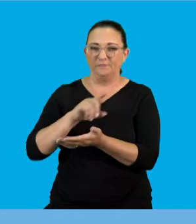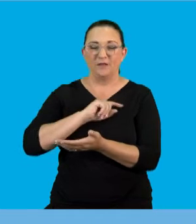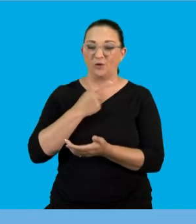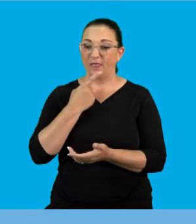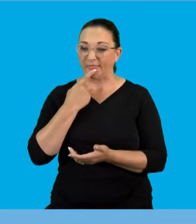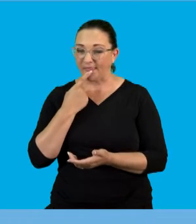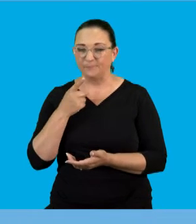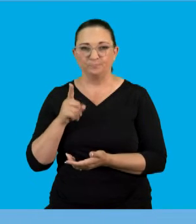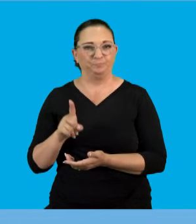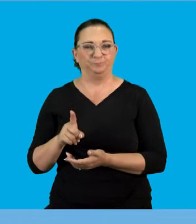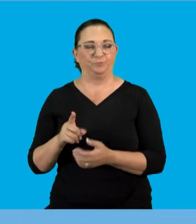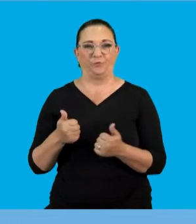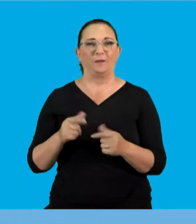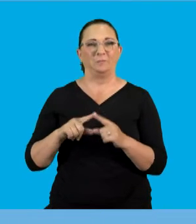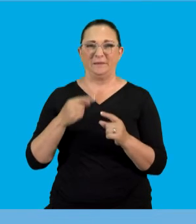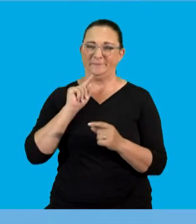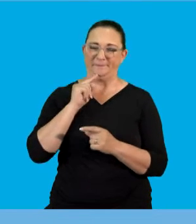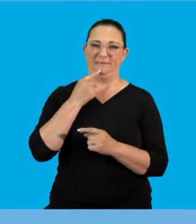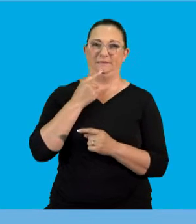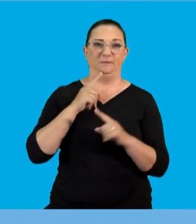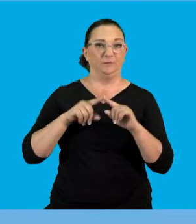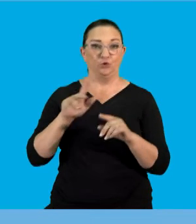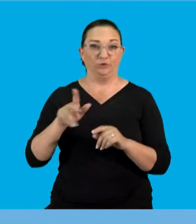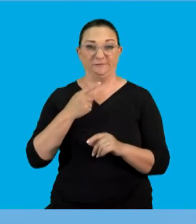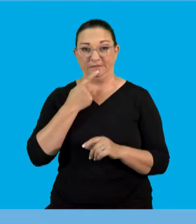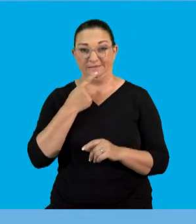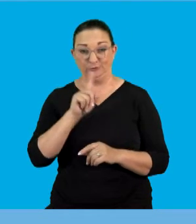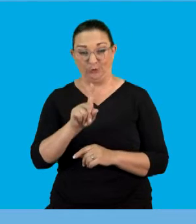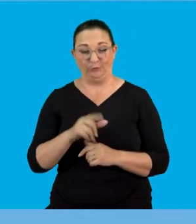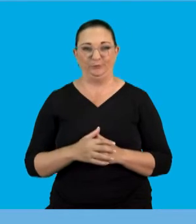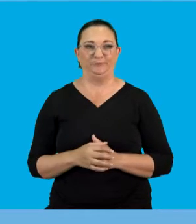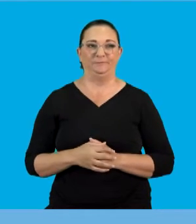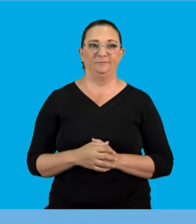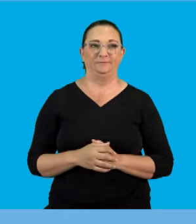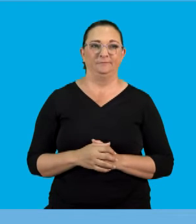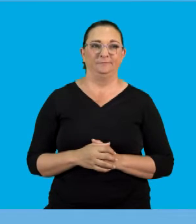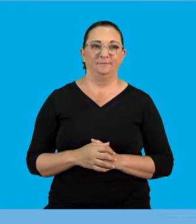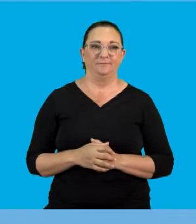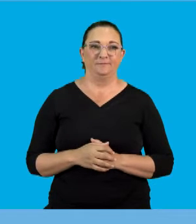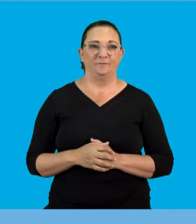it's not advisable that you taste them, but then they do taste bitter, but then don't taste them.